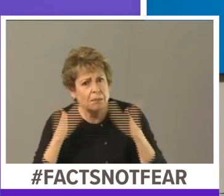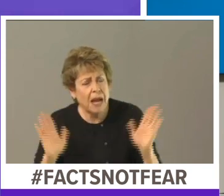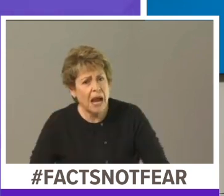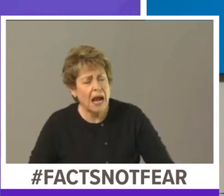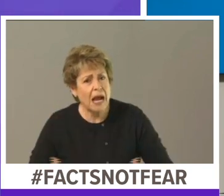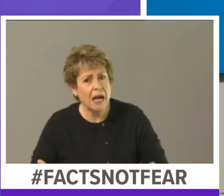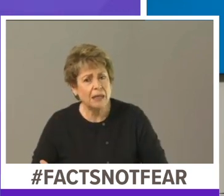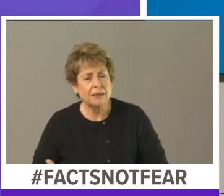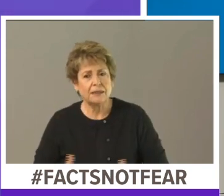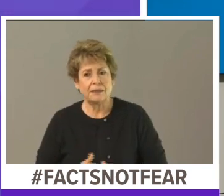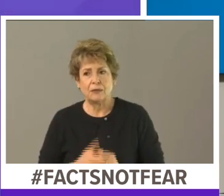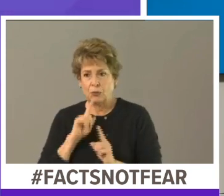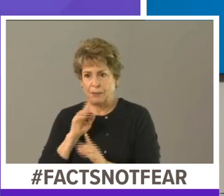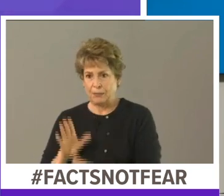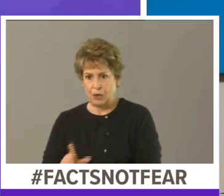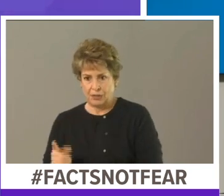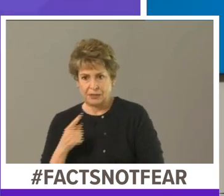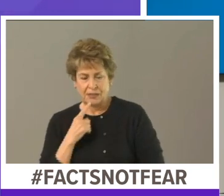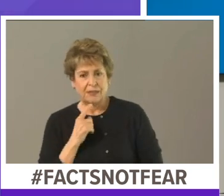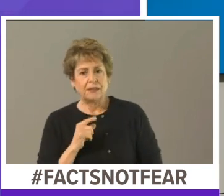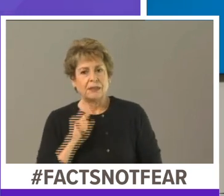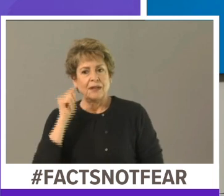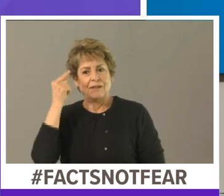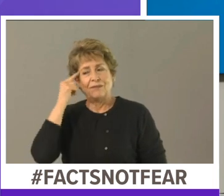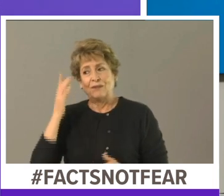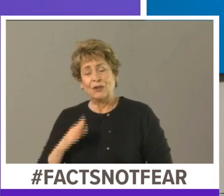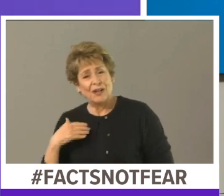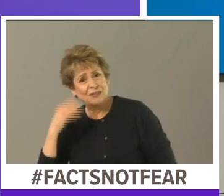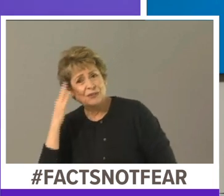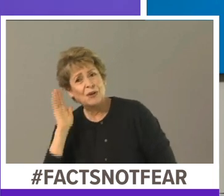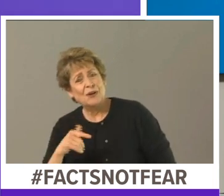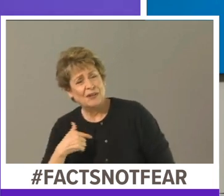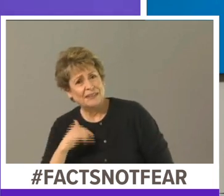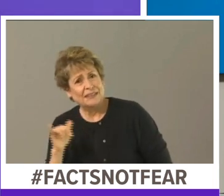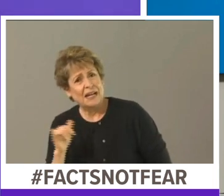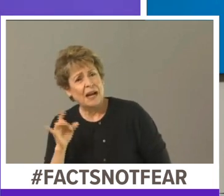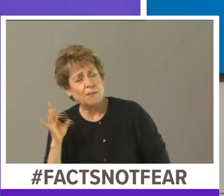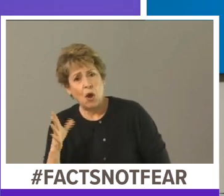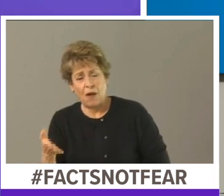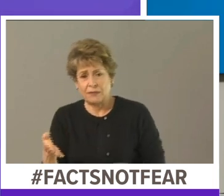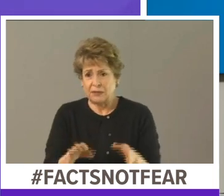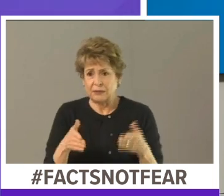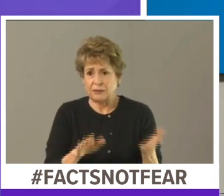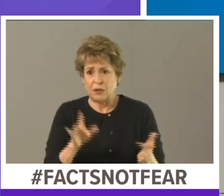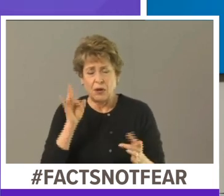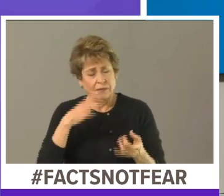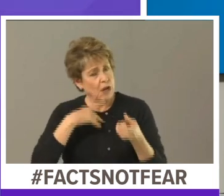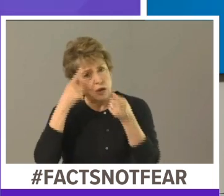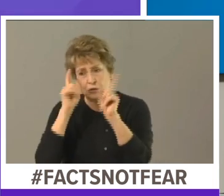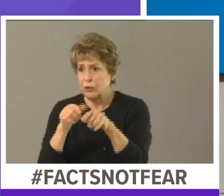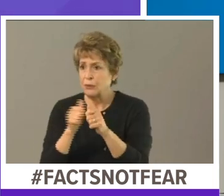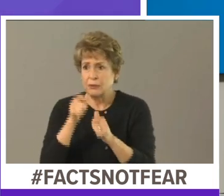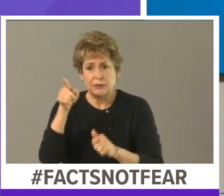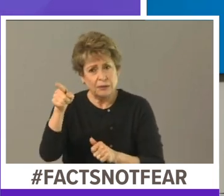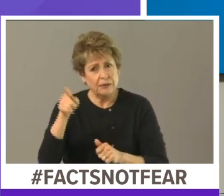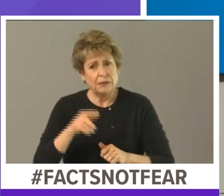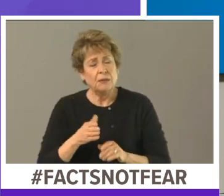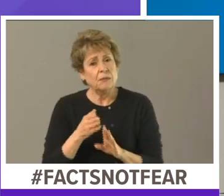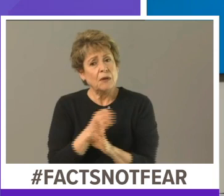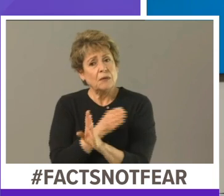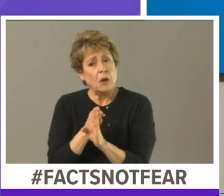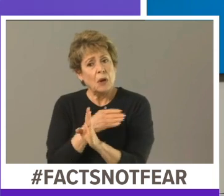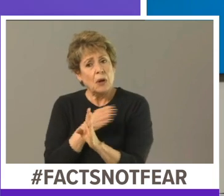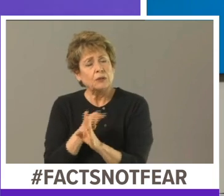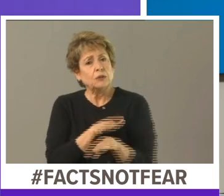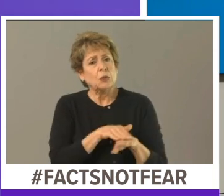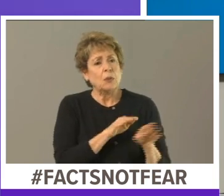the virus, and for weeks and weeks, months upon months, we were very slow in terms of case